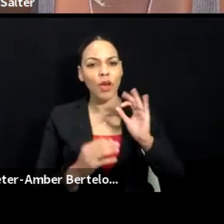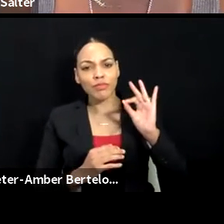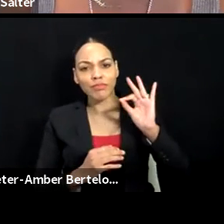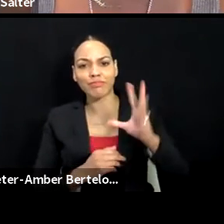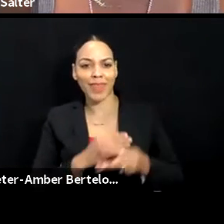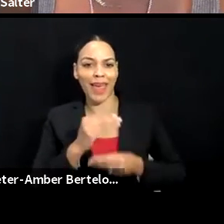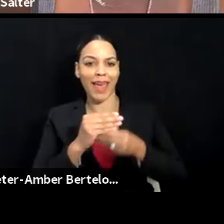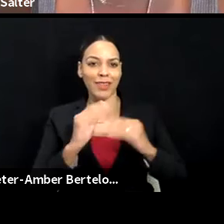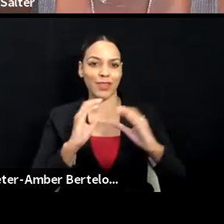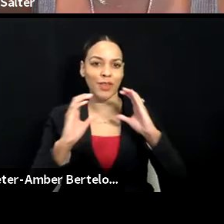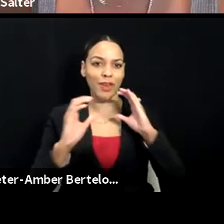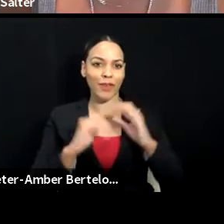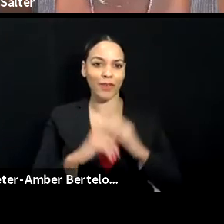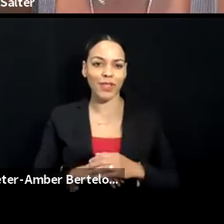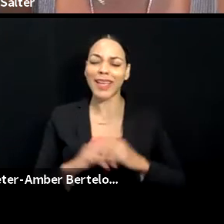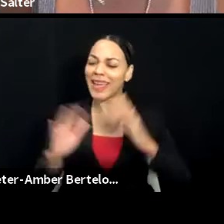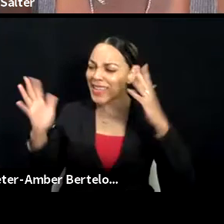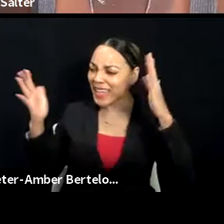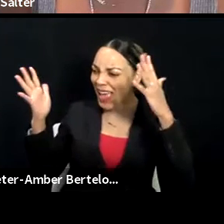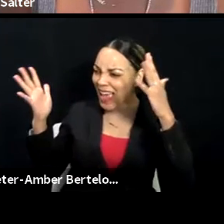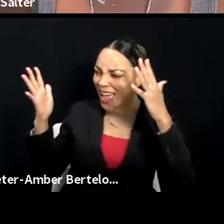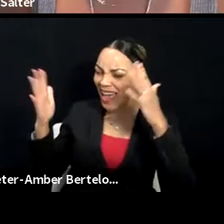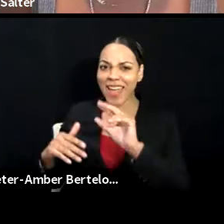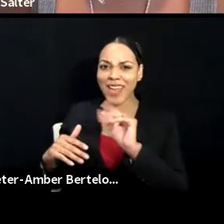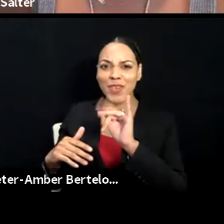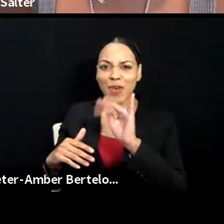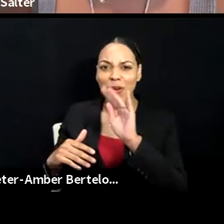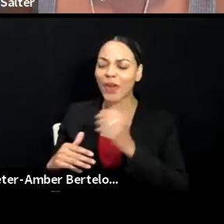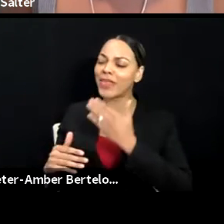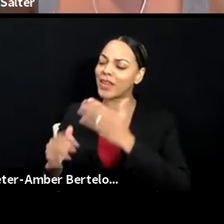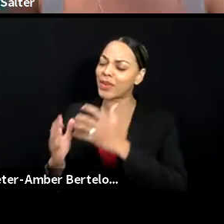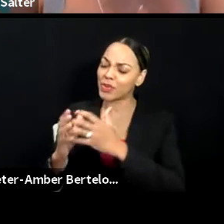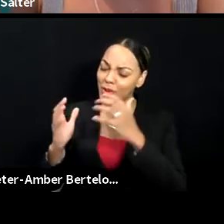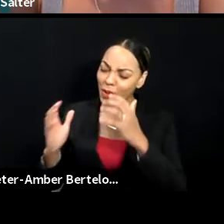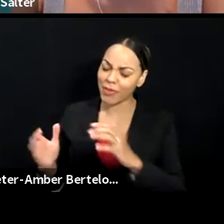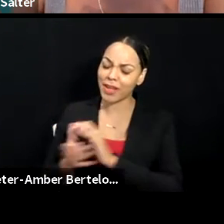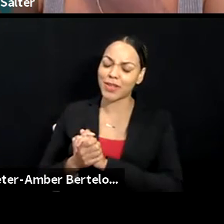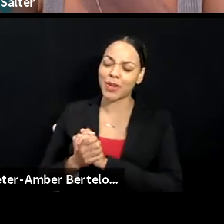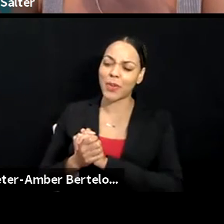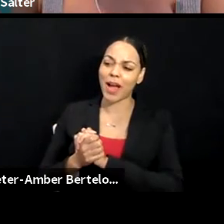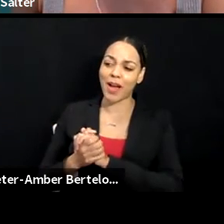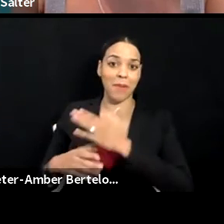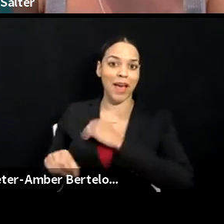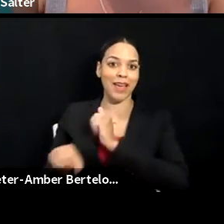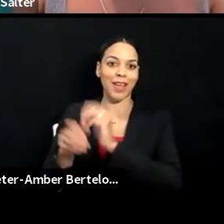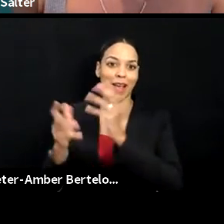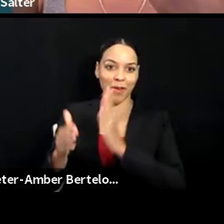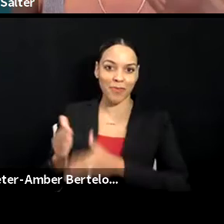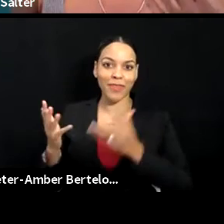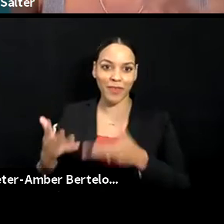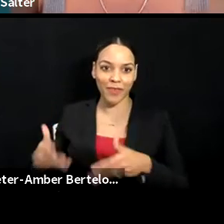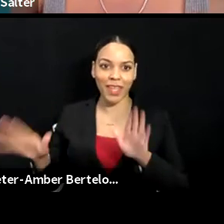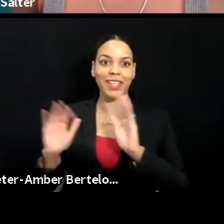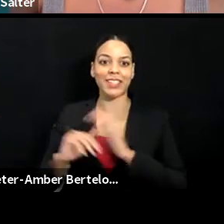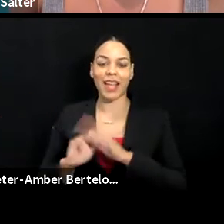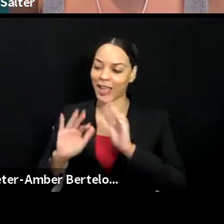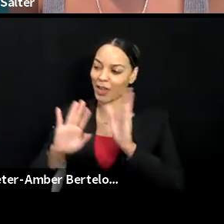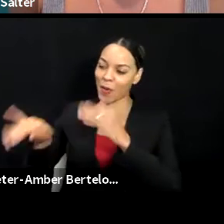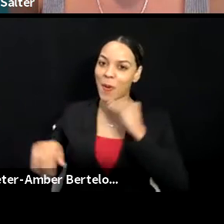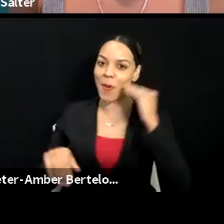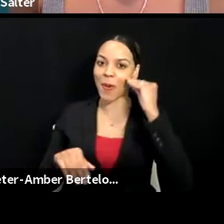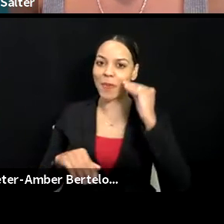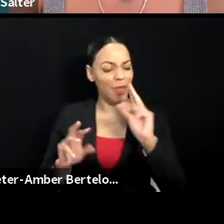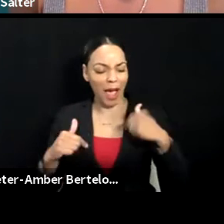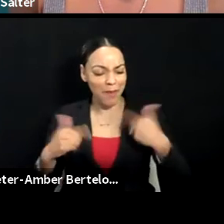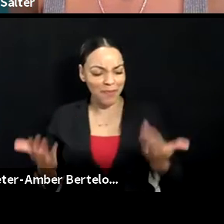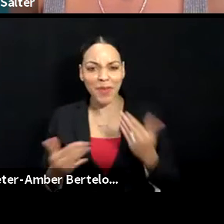Yay, Nicole, thank you so much. My job is done, I can go home. I am home. Anyway, thank